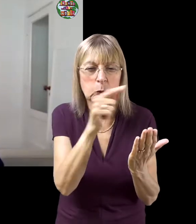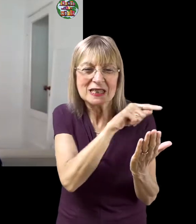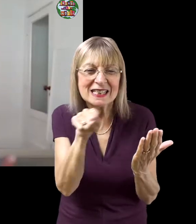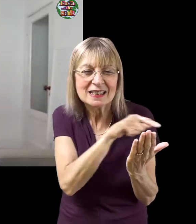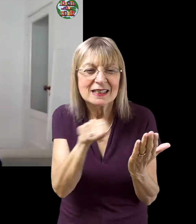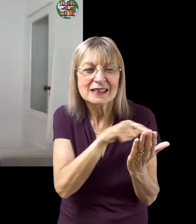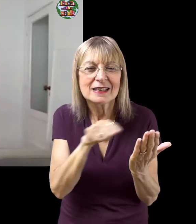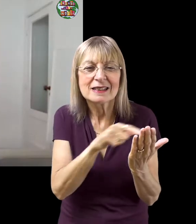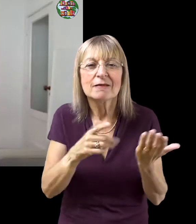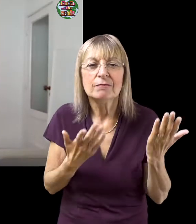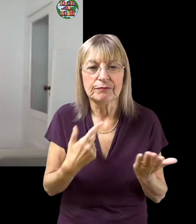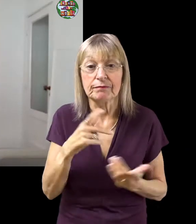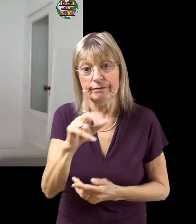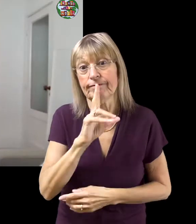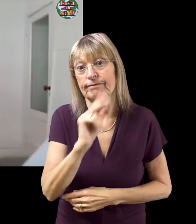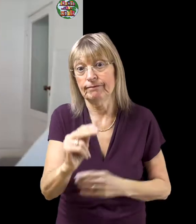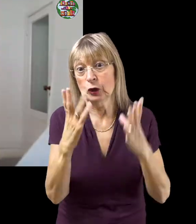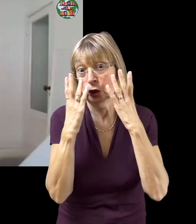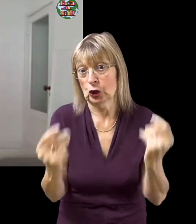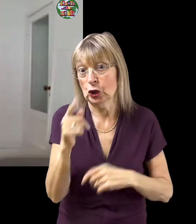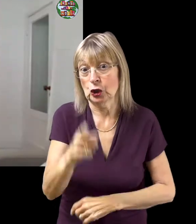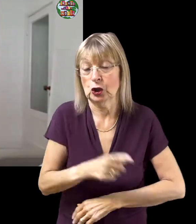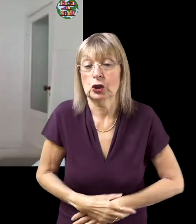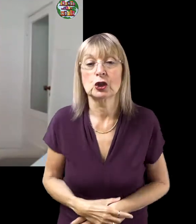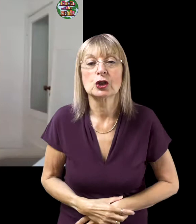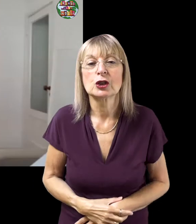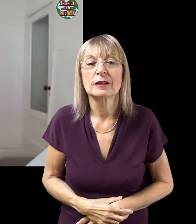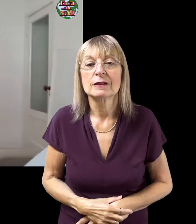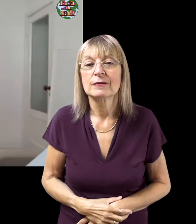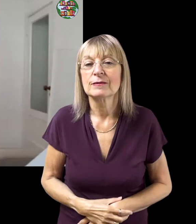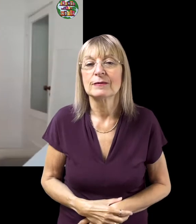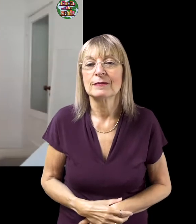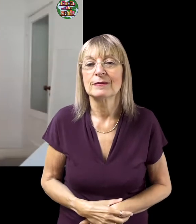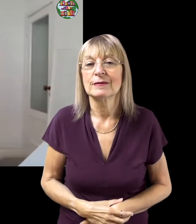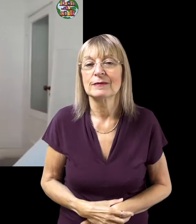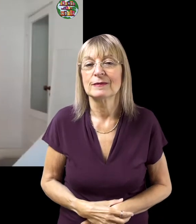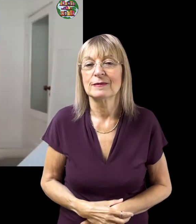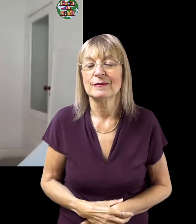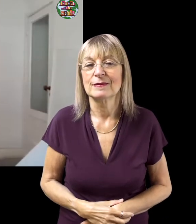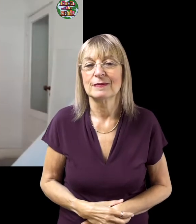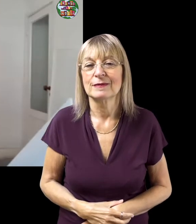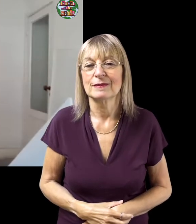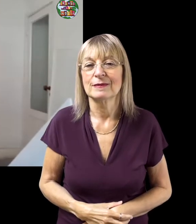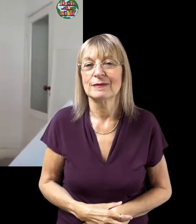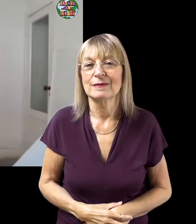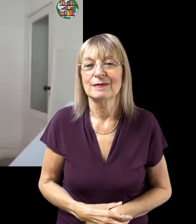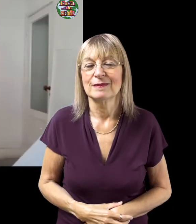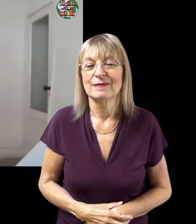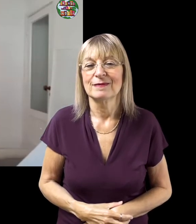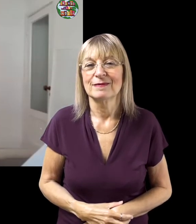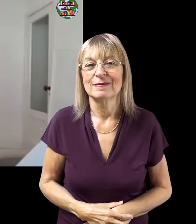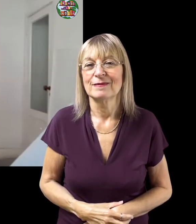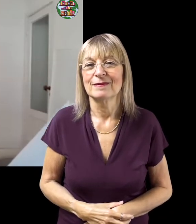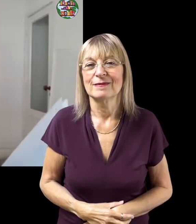the Dutch book. Dit is het plan voor vandaag. In de eerste 5 uur iets zo briljants doen dat de